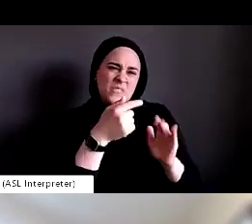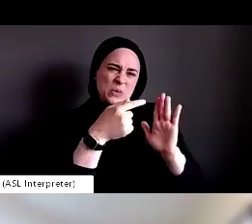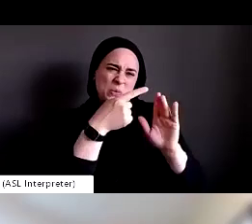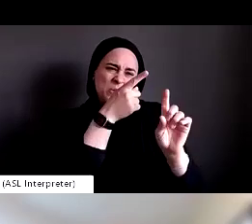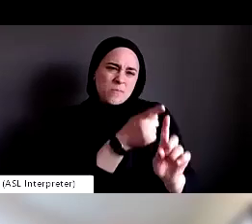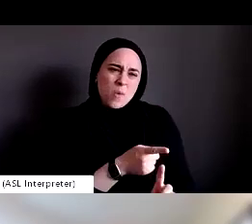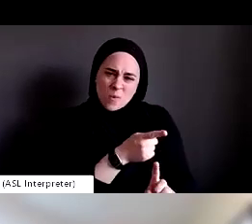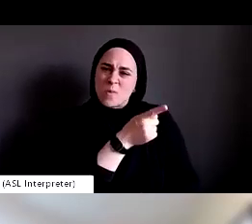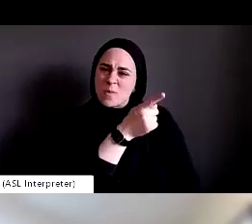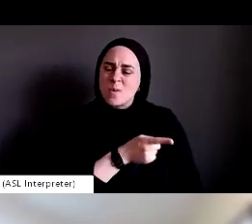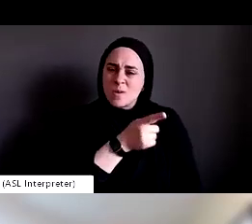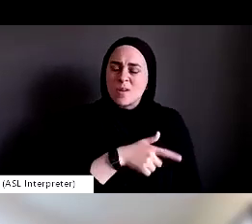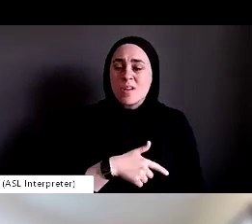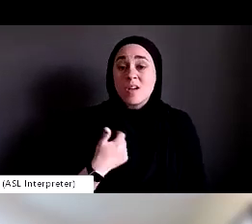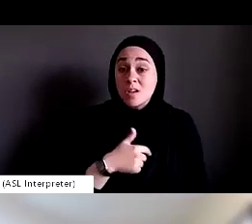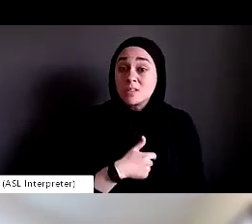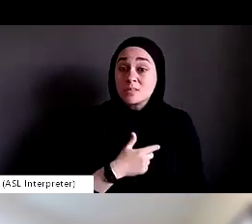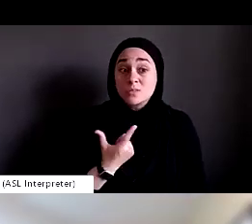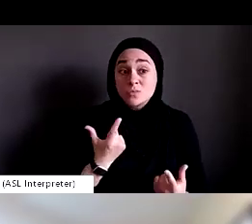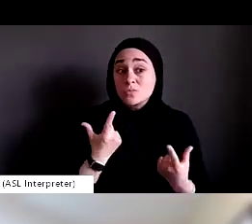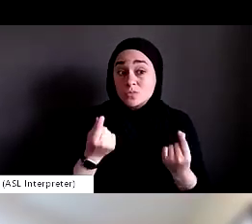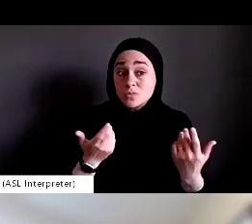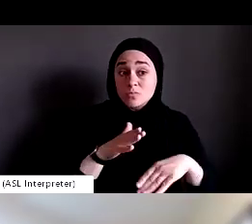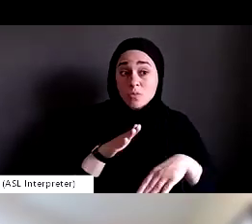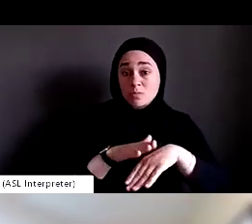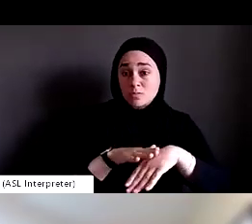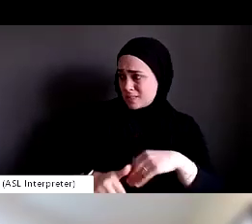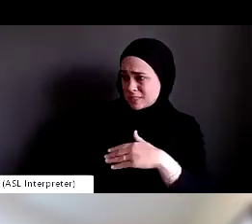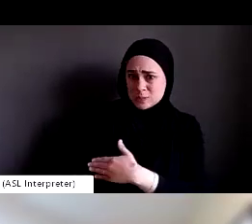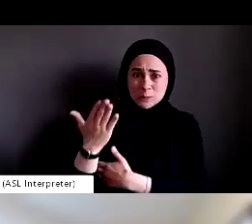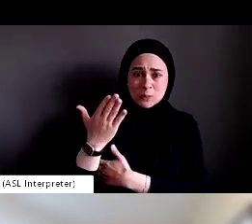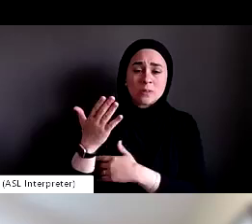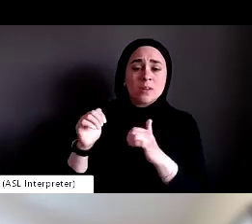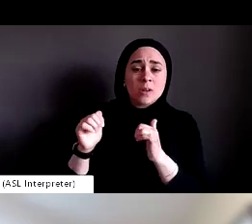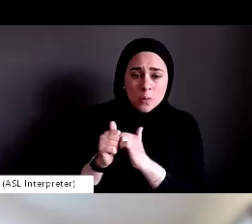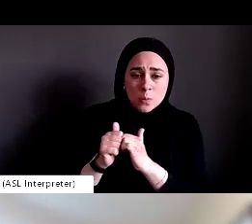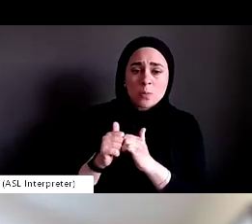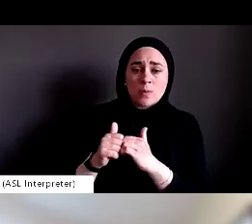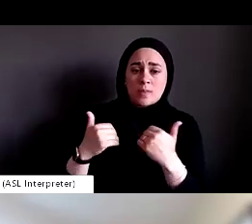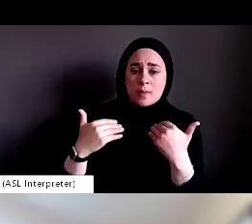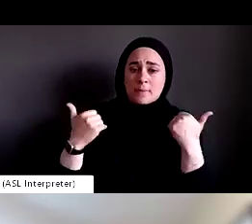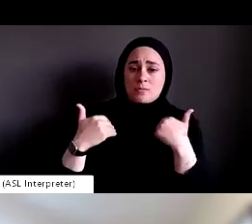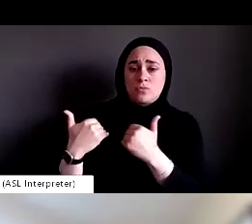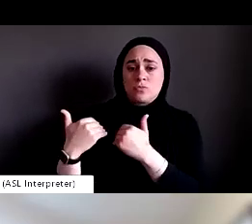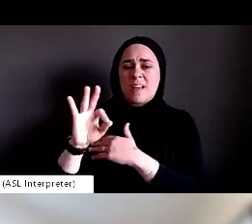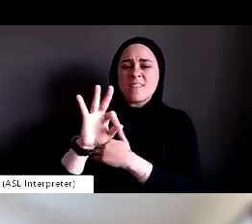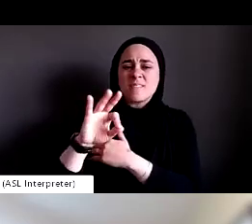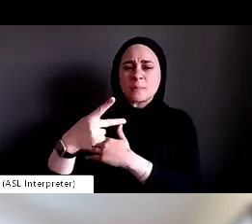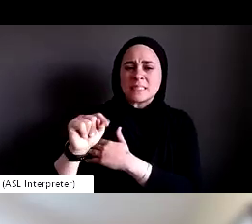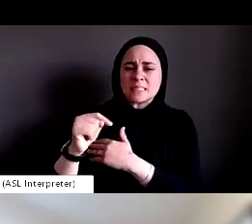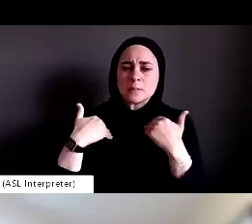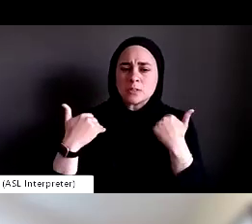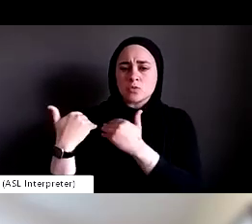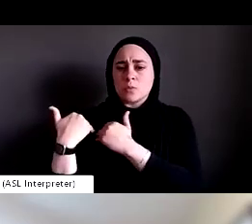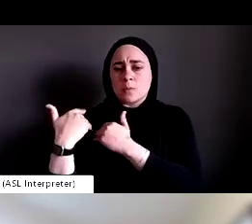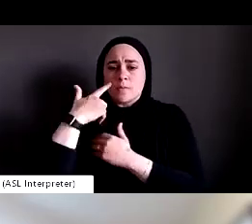saying that we do consults. We just did one this morning with the FPT, Ministers Responsible for Seniors, is doing a consultation on